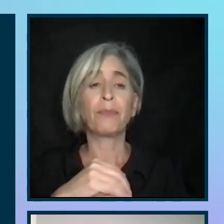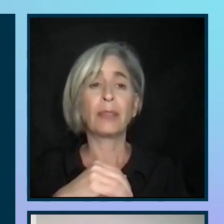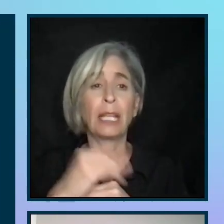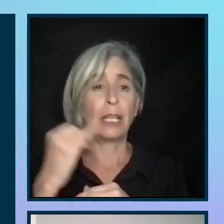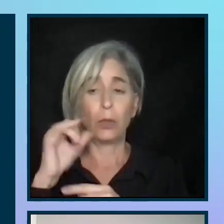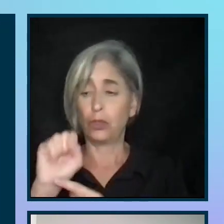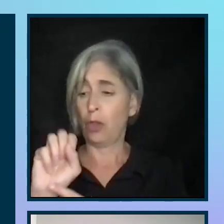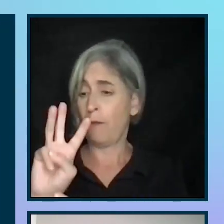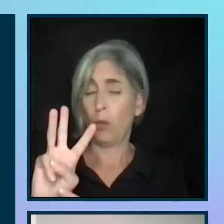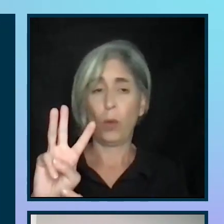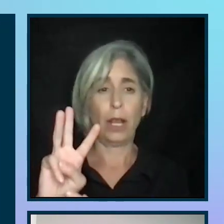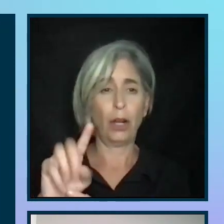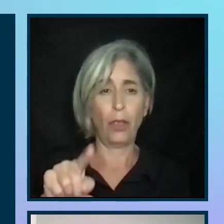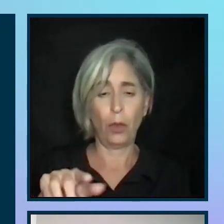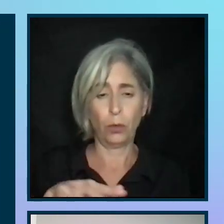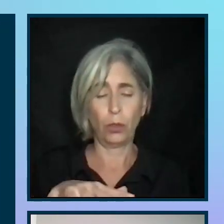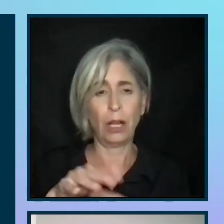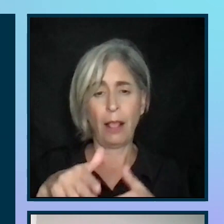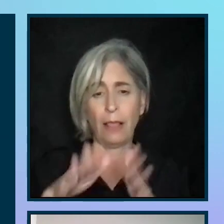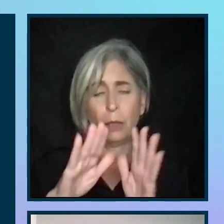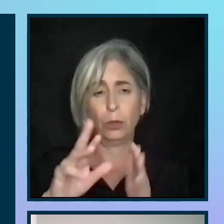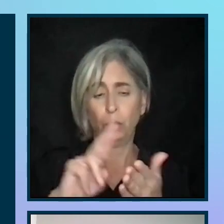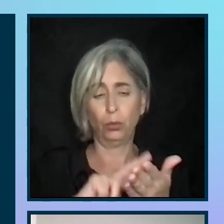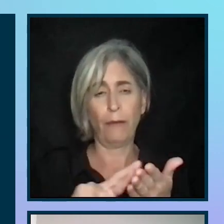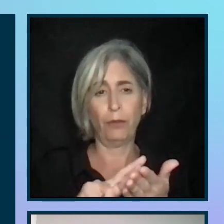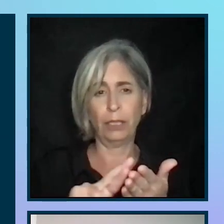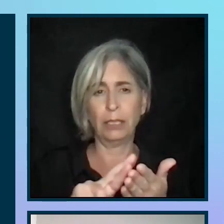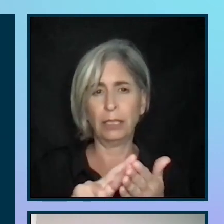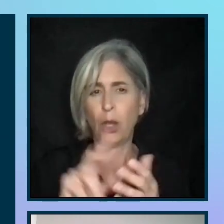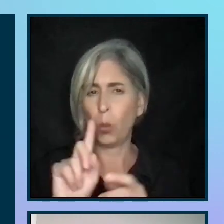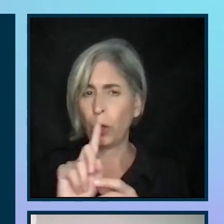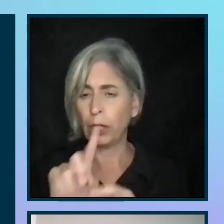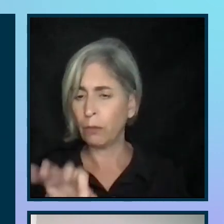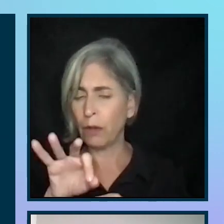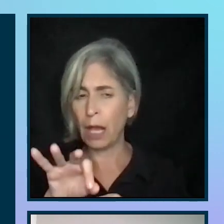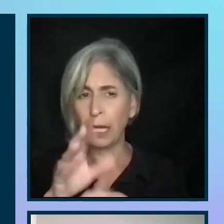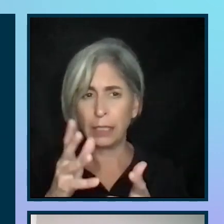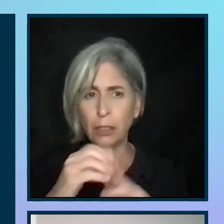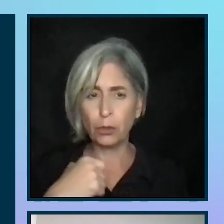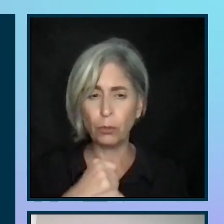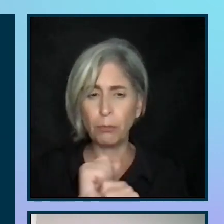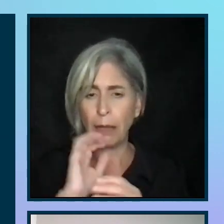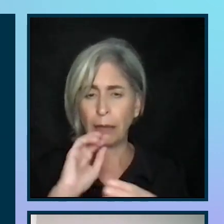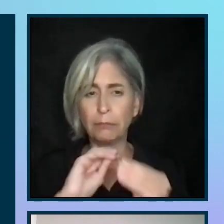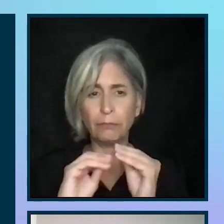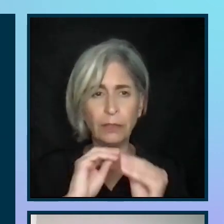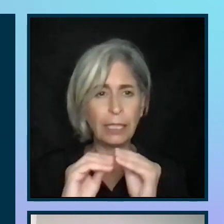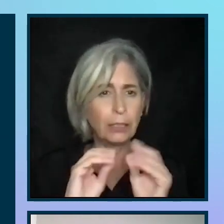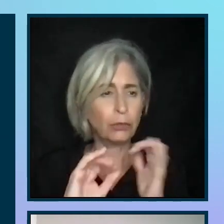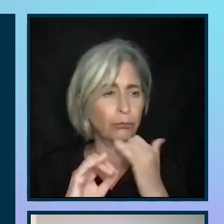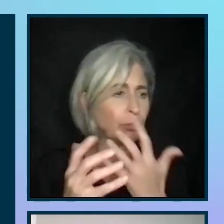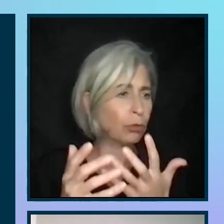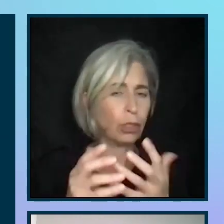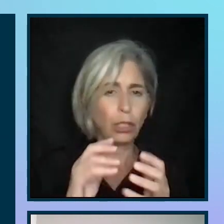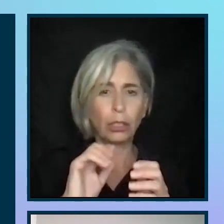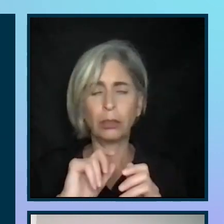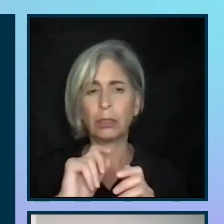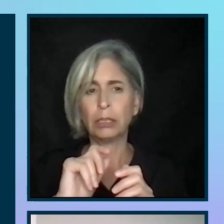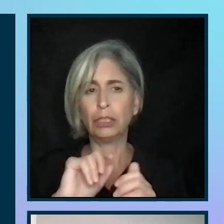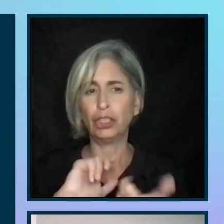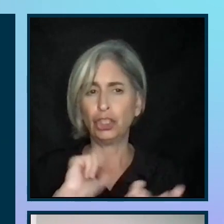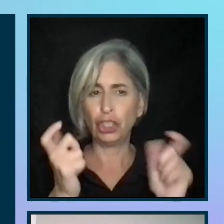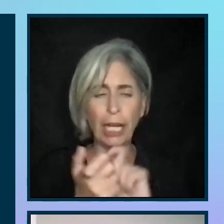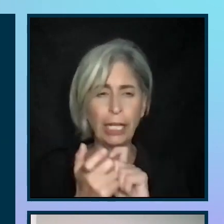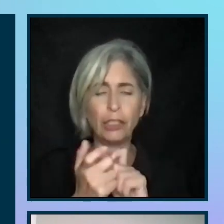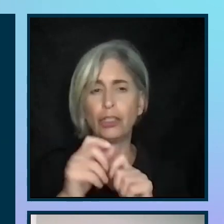with those instant locations, allows you to reference where that is inside the document to be able to make corrections or fixes, and then do a re-export